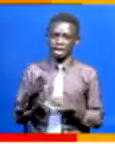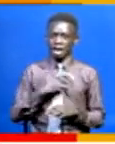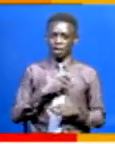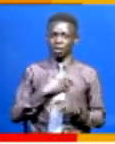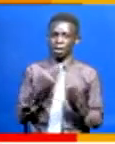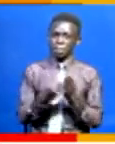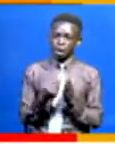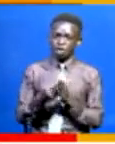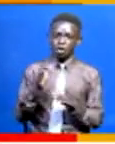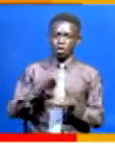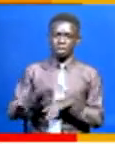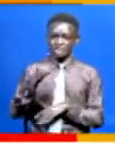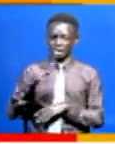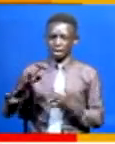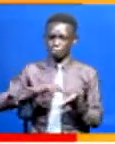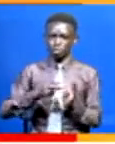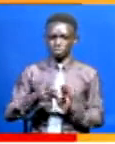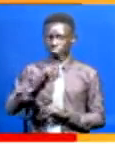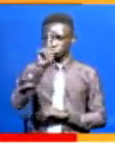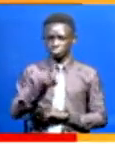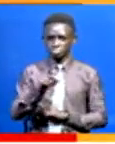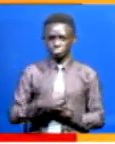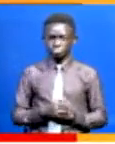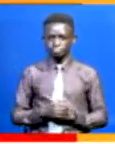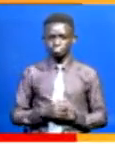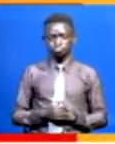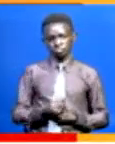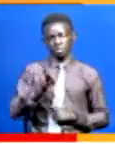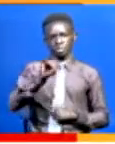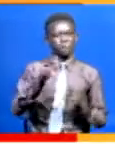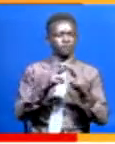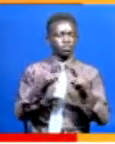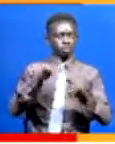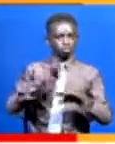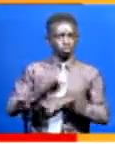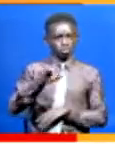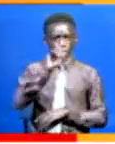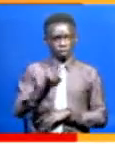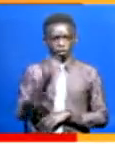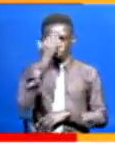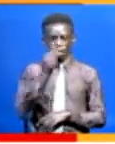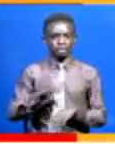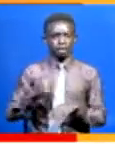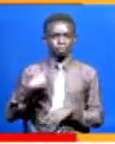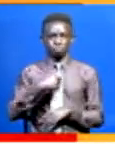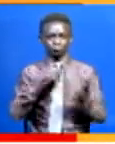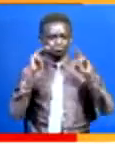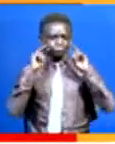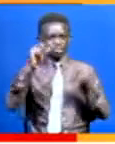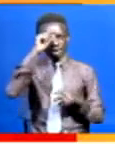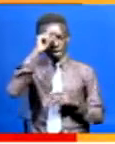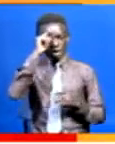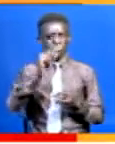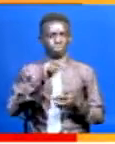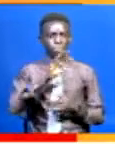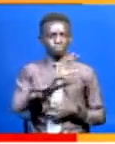on the right project? That's a good question, because when I look at the government revenues and expenditures at the end of the year,